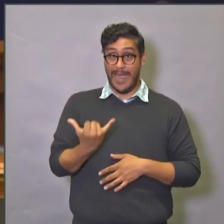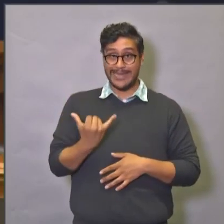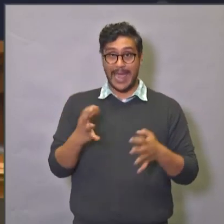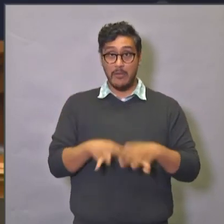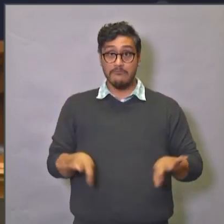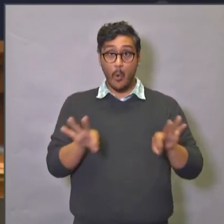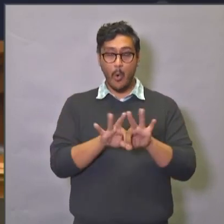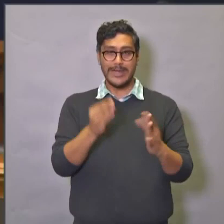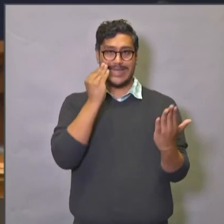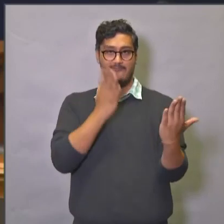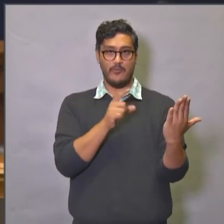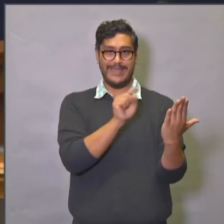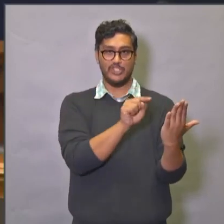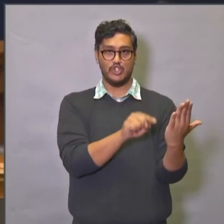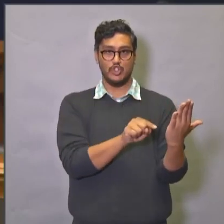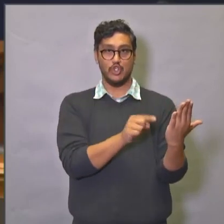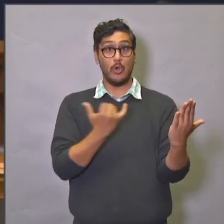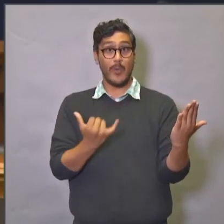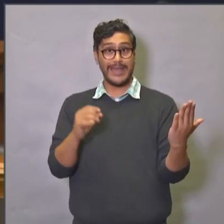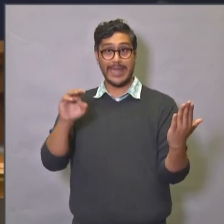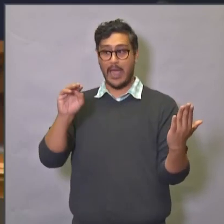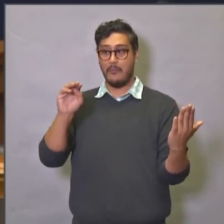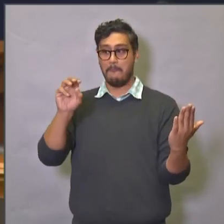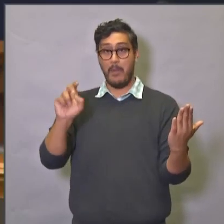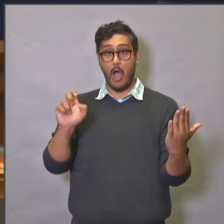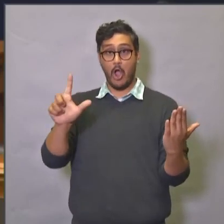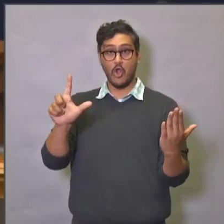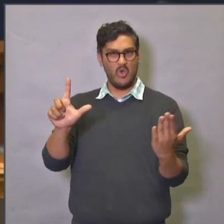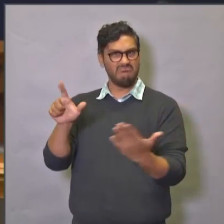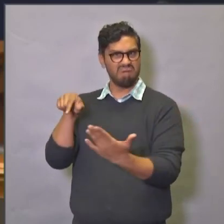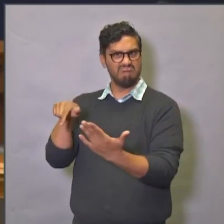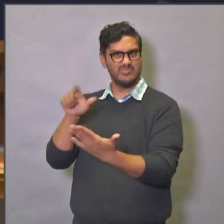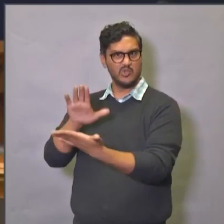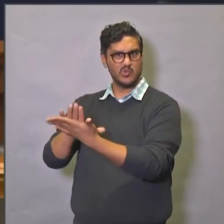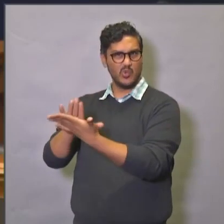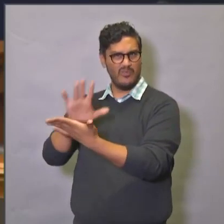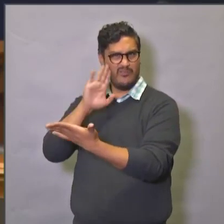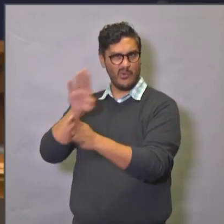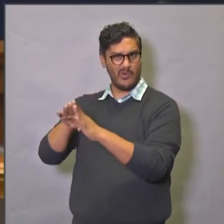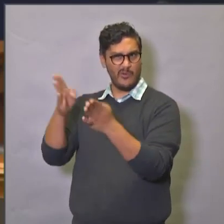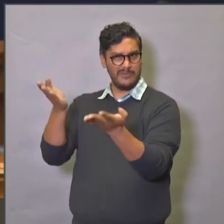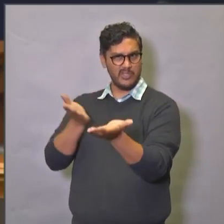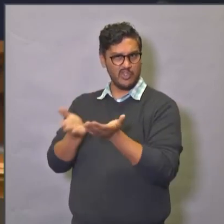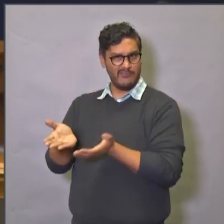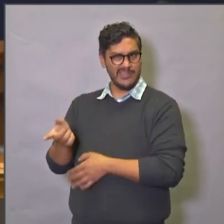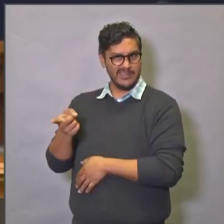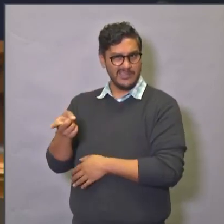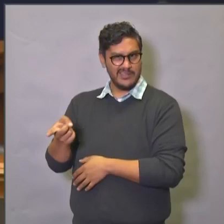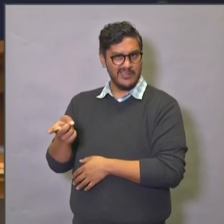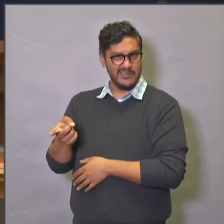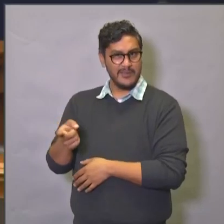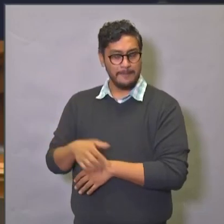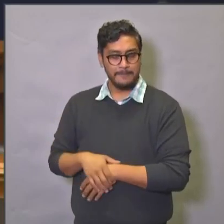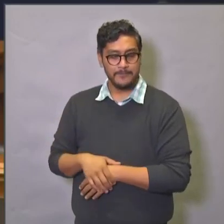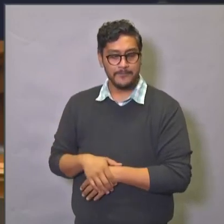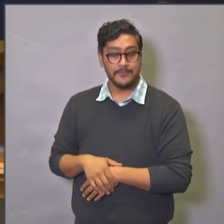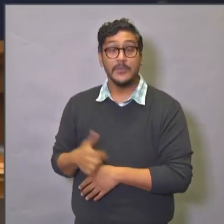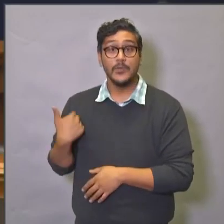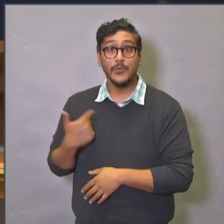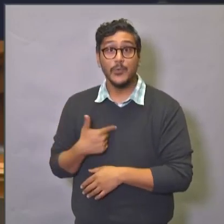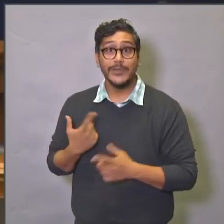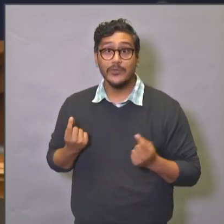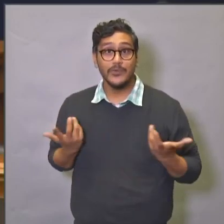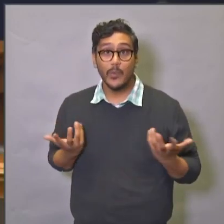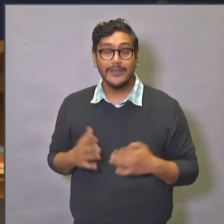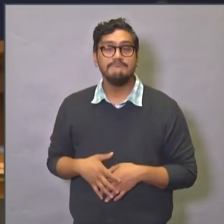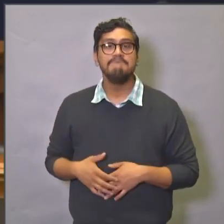One of the models you see us using right now with the schools that are reopening for services for high-needs students is we're doing site visits